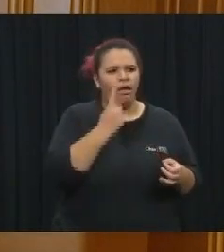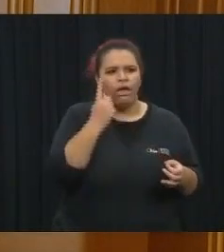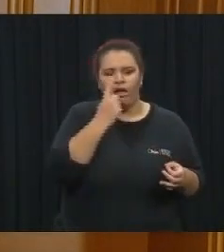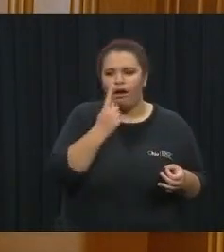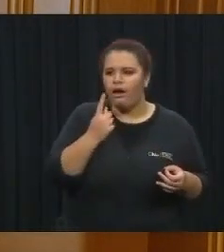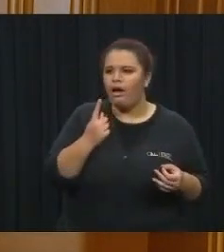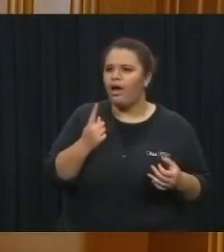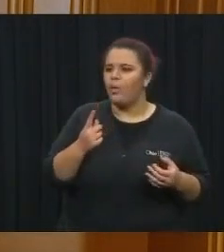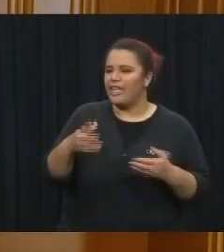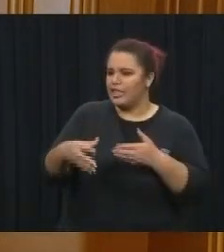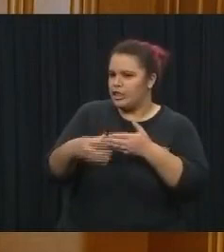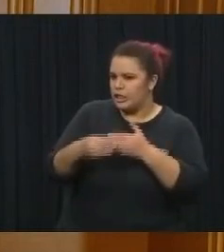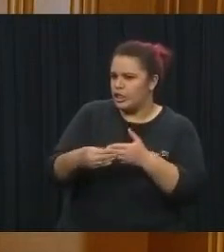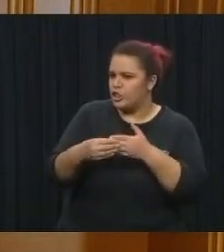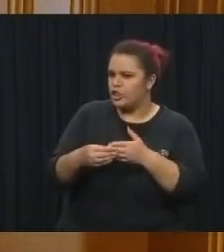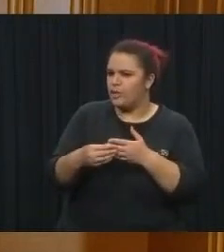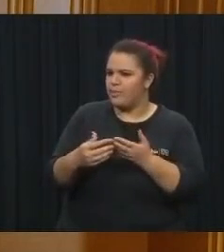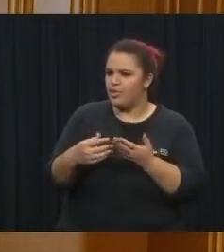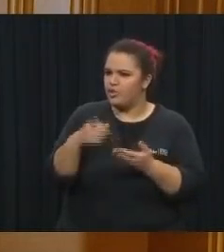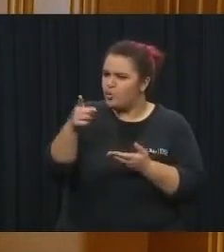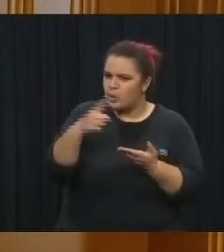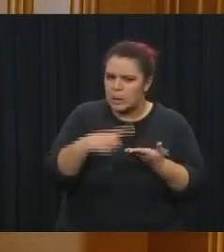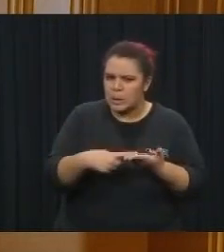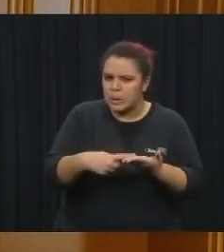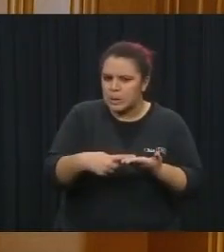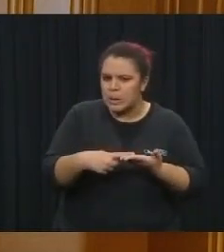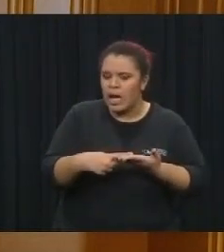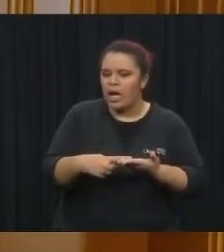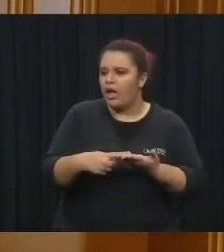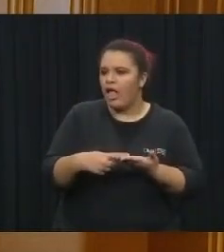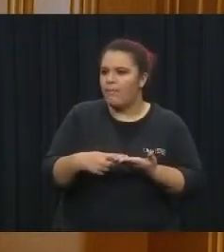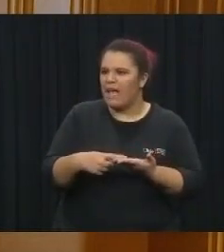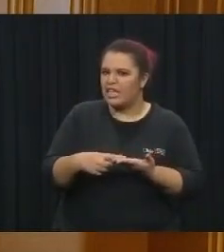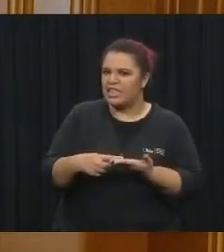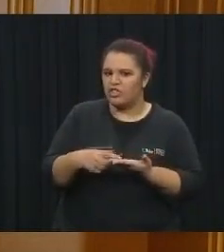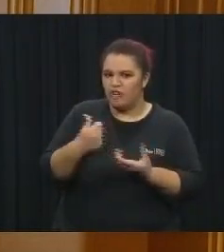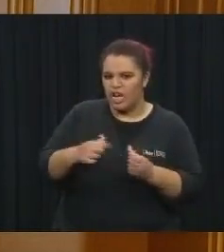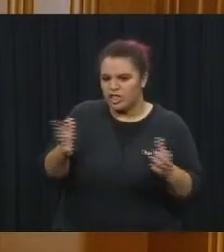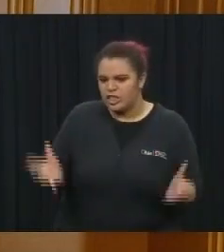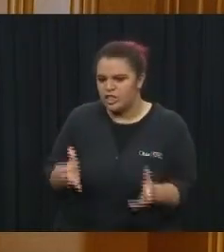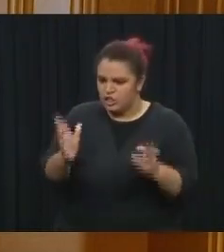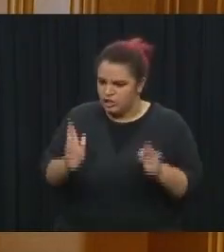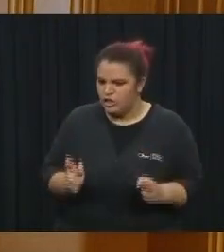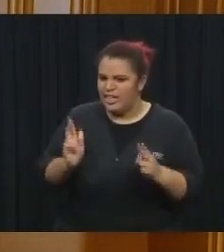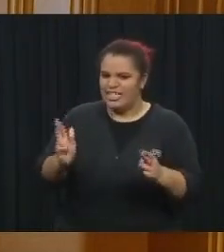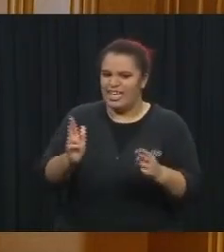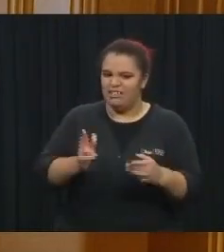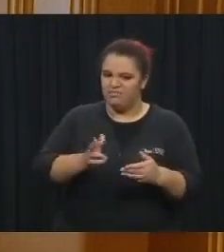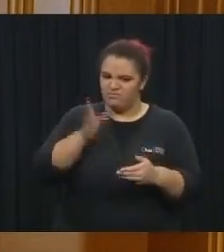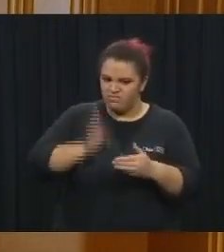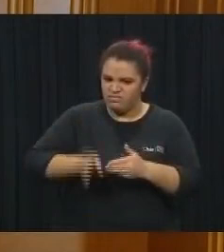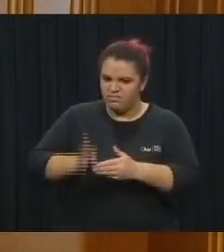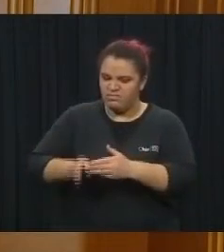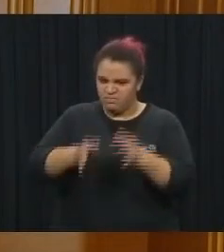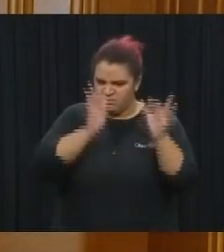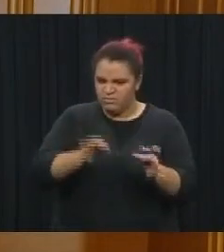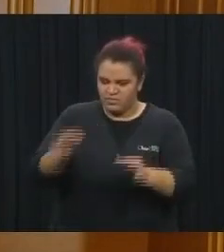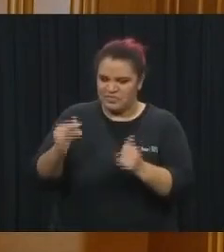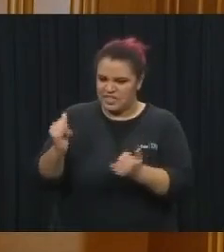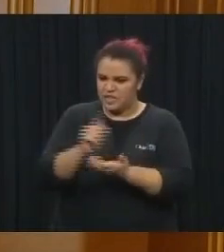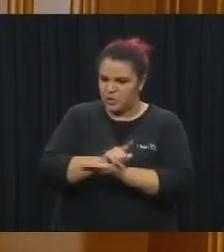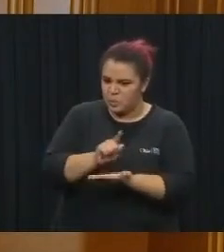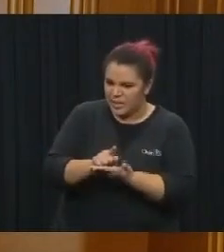of the urgency of getting something done this week? The wish list is huge. You've mentioned a couple things, and we've